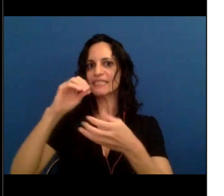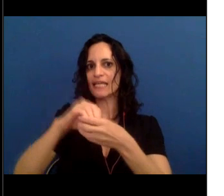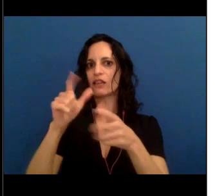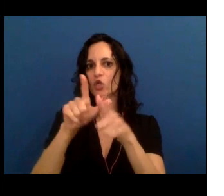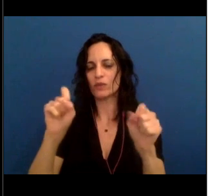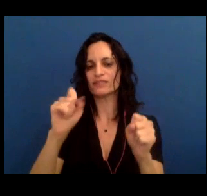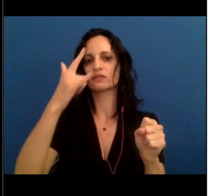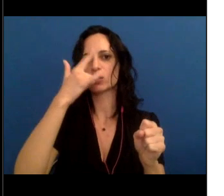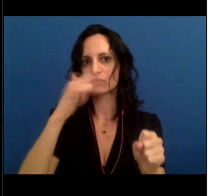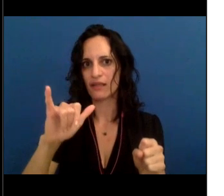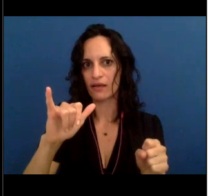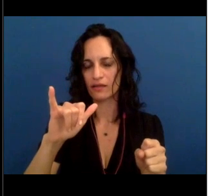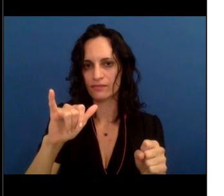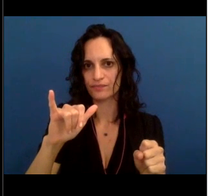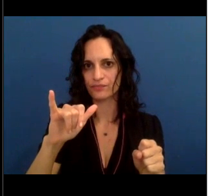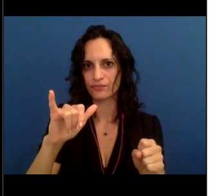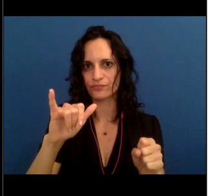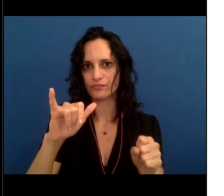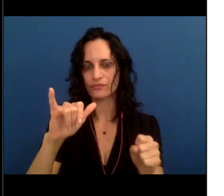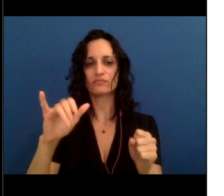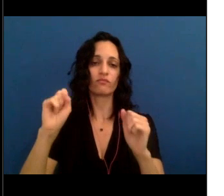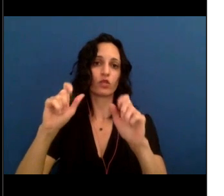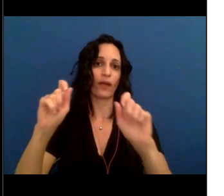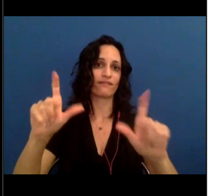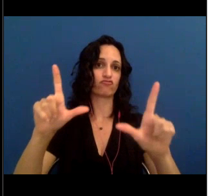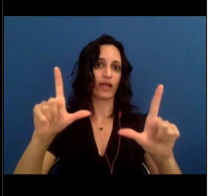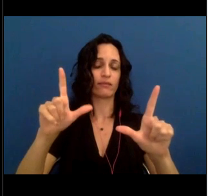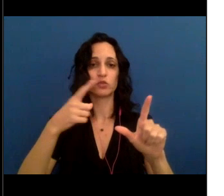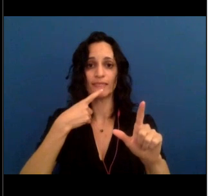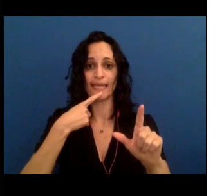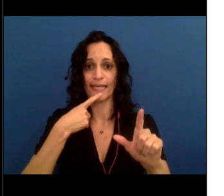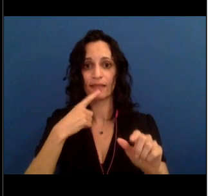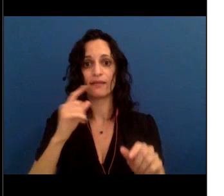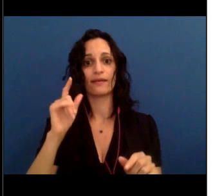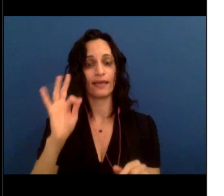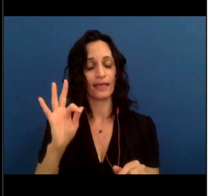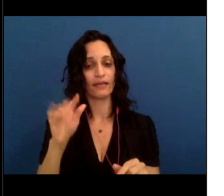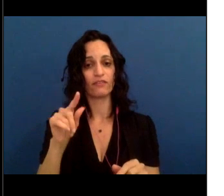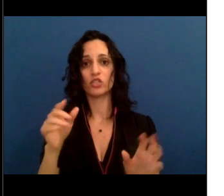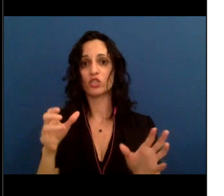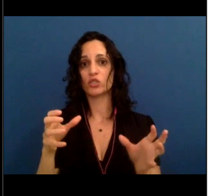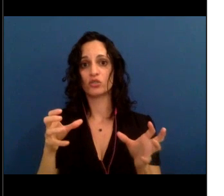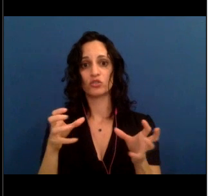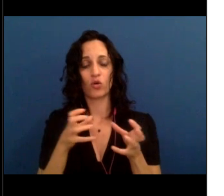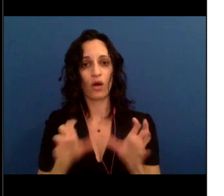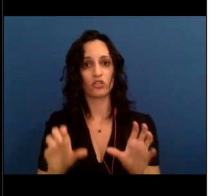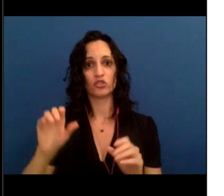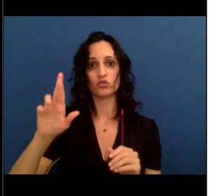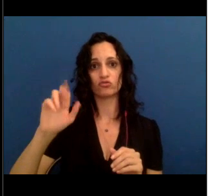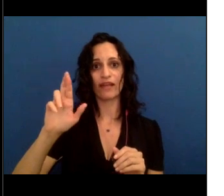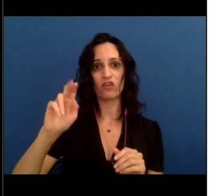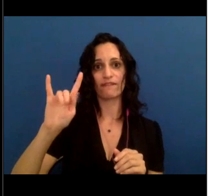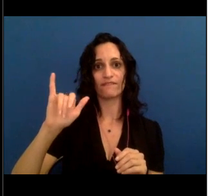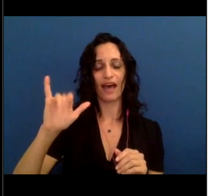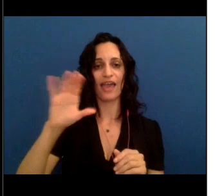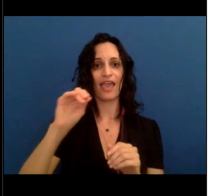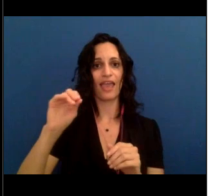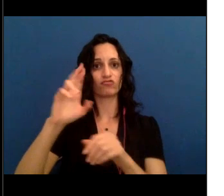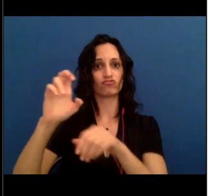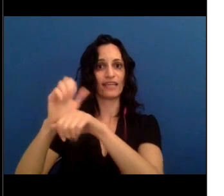might reframe as if you don't want to reify and reinstantiate white supremacy